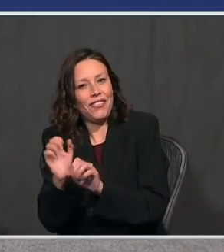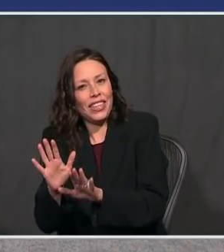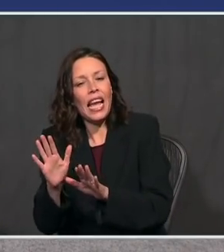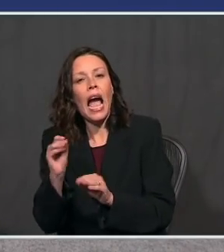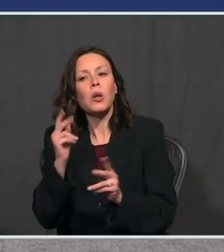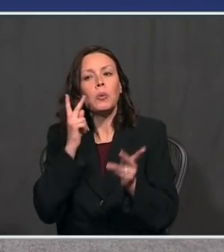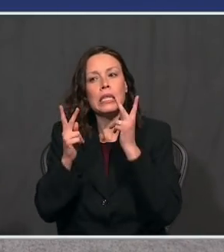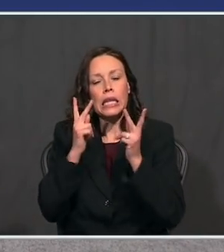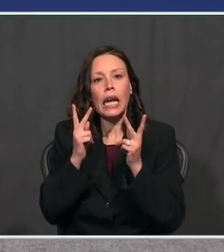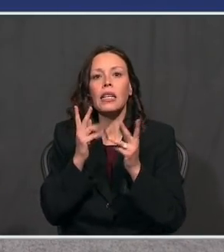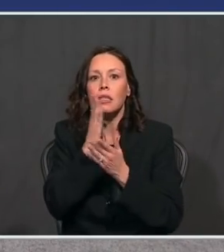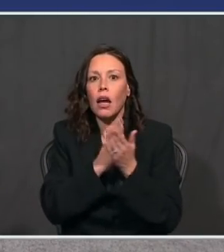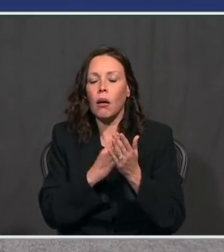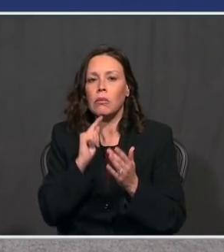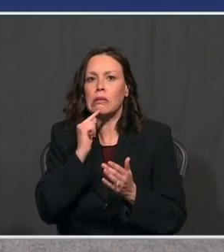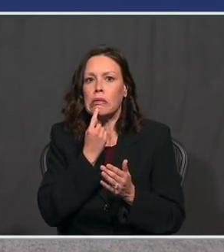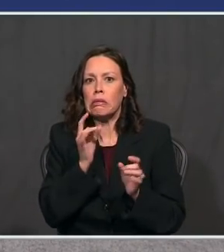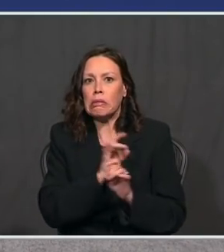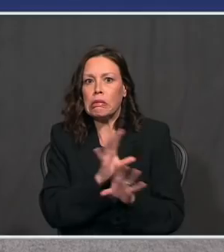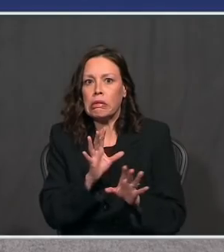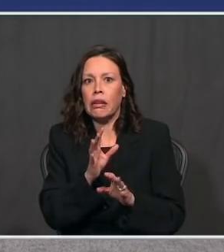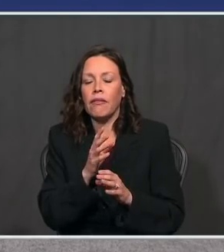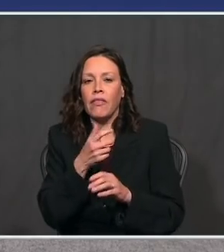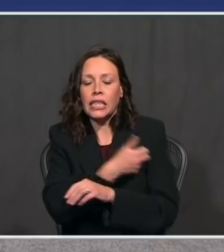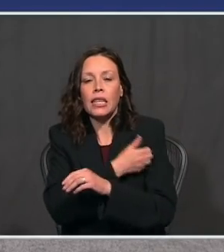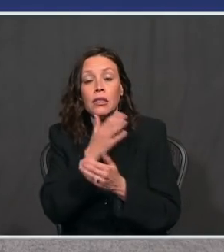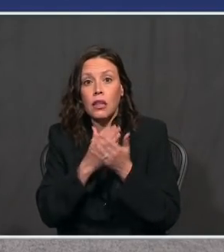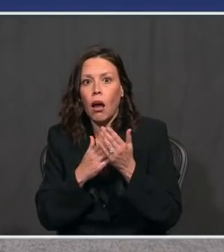what vaccines can do. Eliminated smallpox.